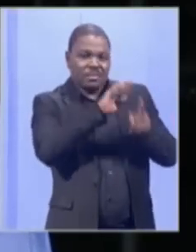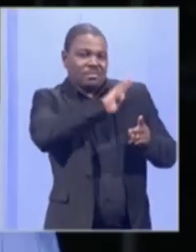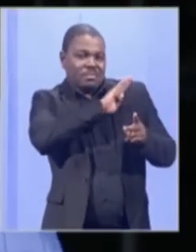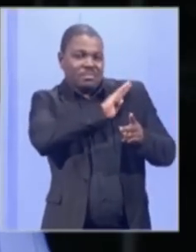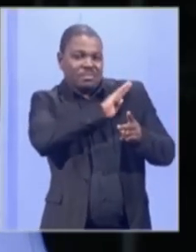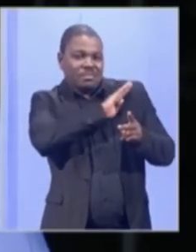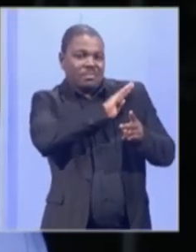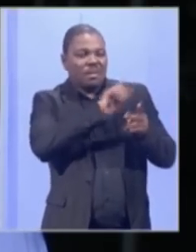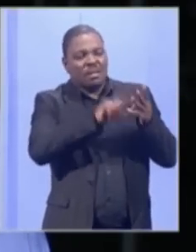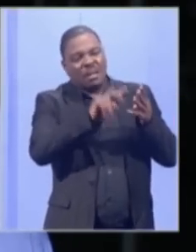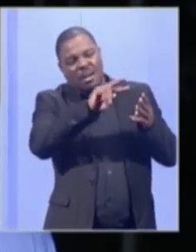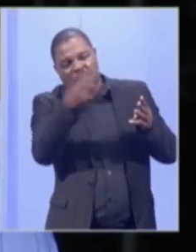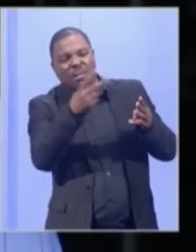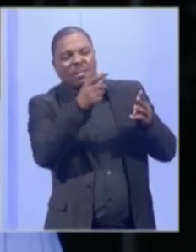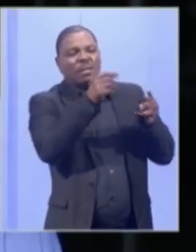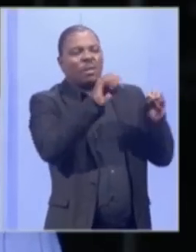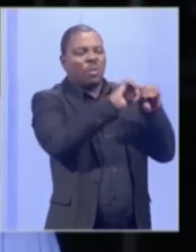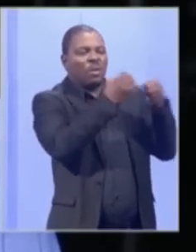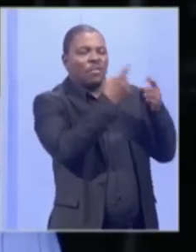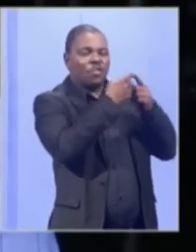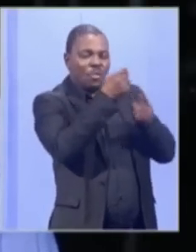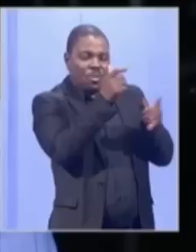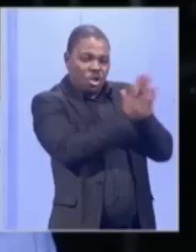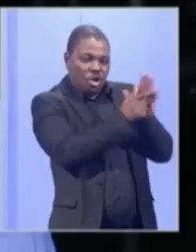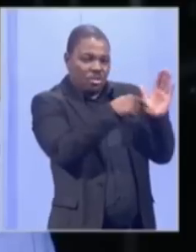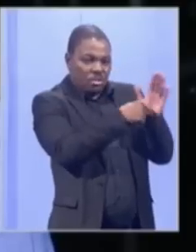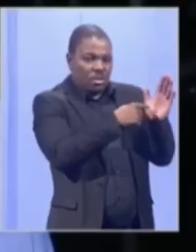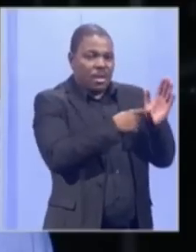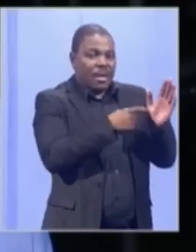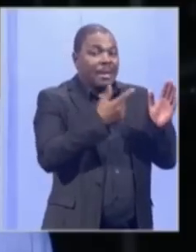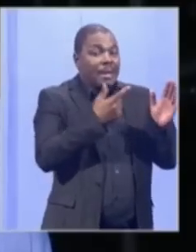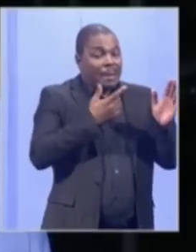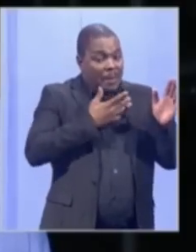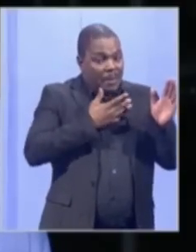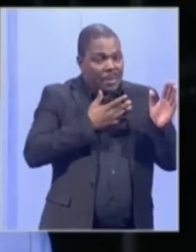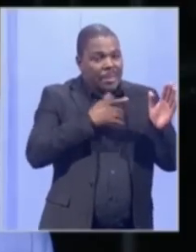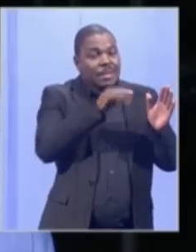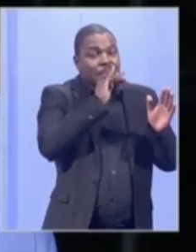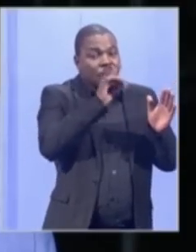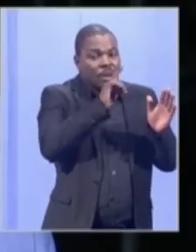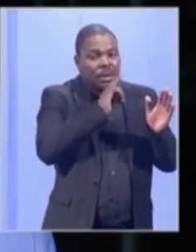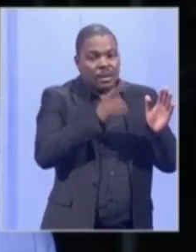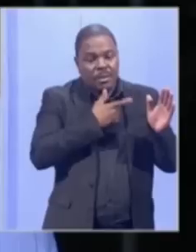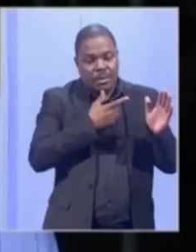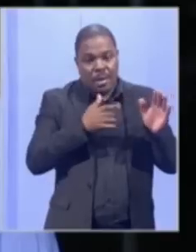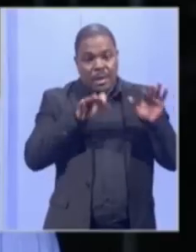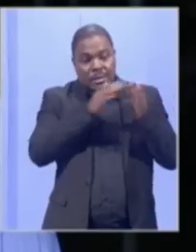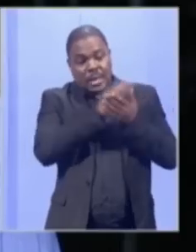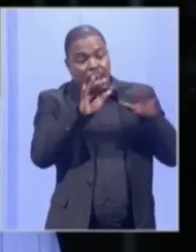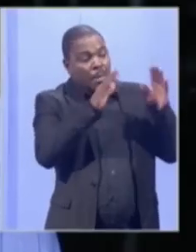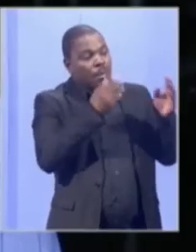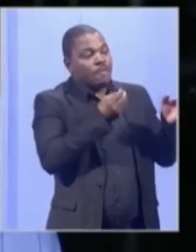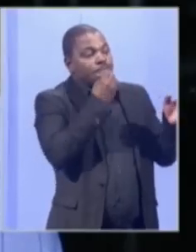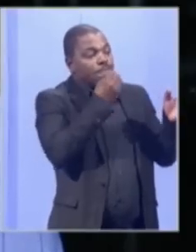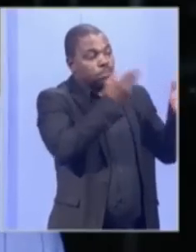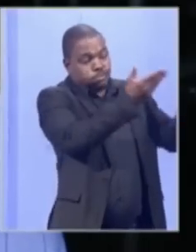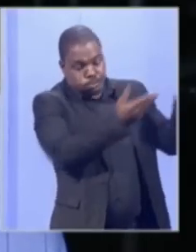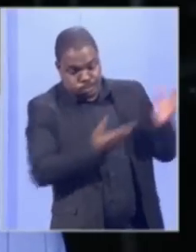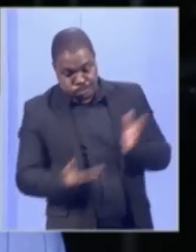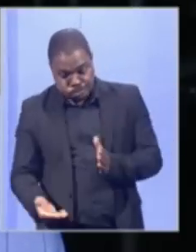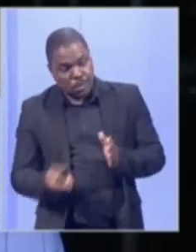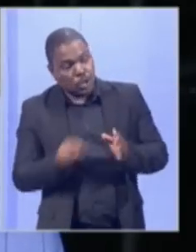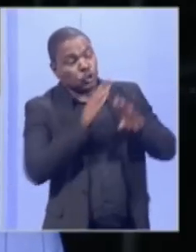la go le ditheo tse dintsi tsa tiragatso molao la go samagana le ntlha go bona le fa ile gore go ne ga emisiwa kgotsa ba emisa ba ile gore ba fa baepi ba ba se mo molaong ba